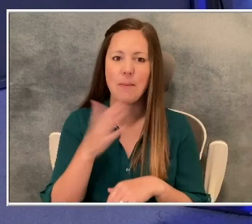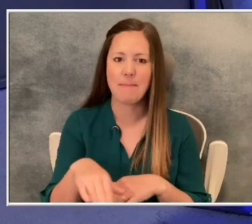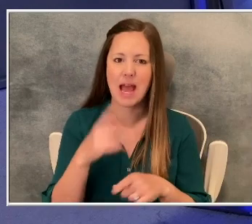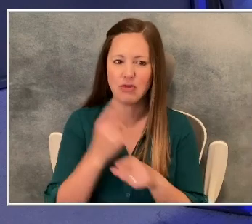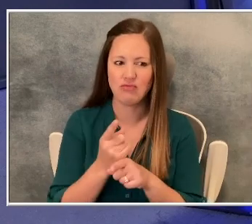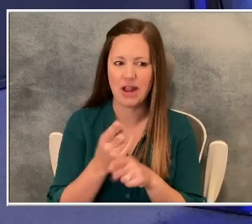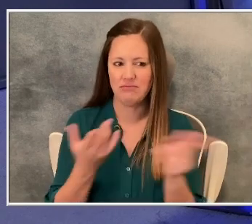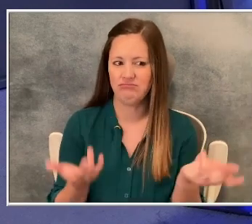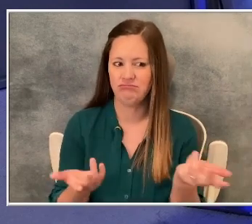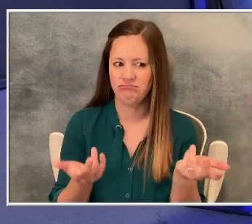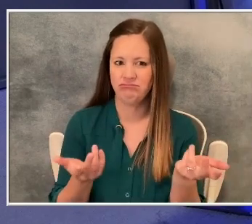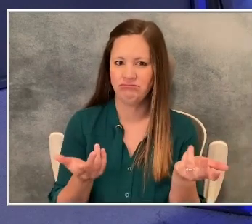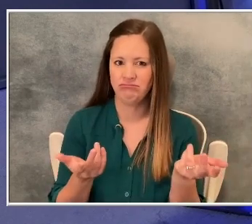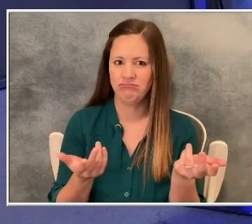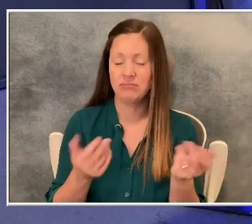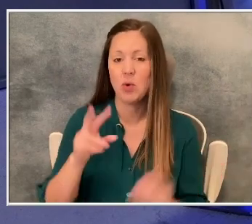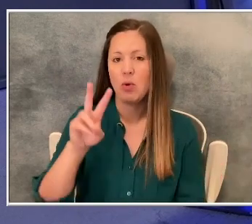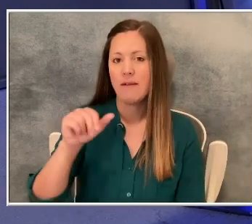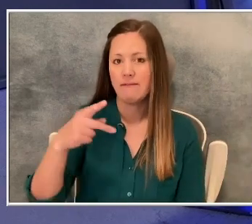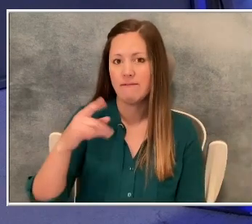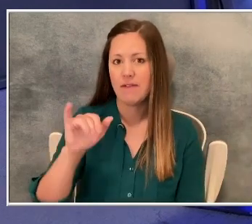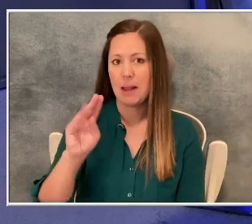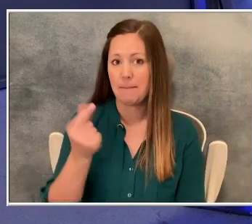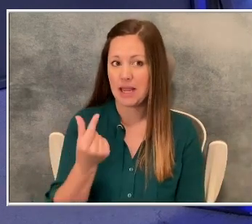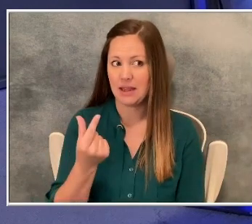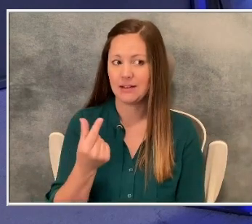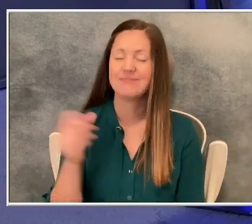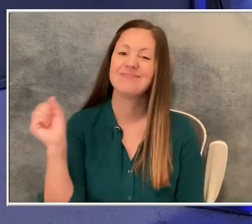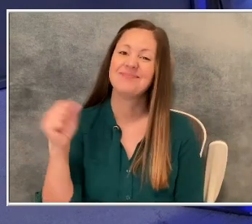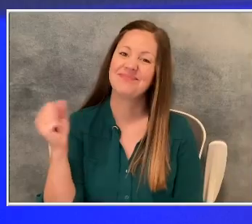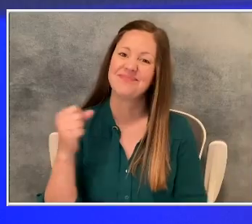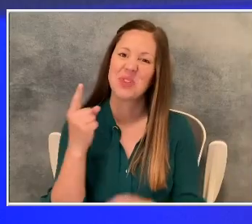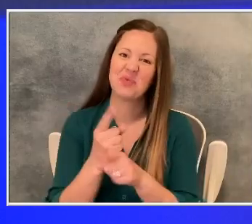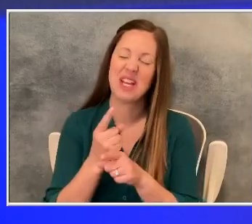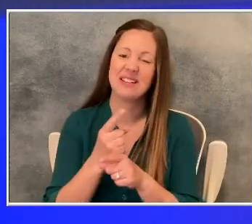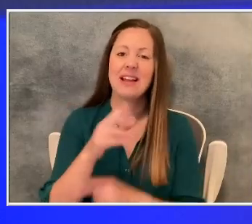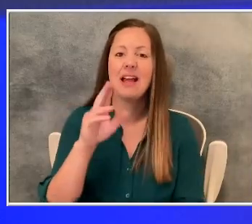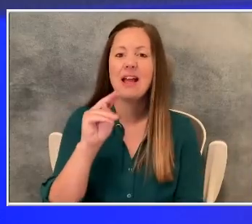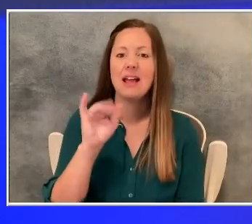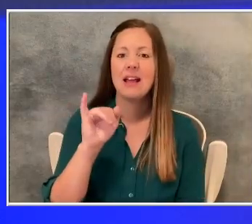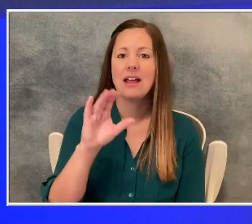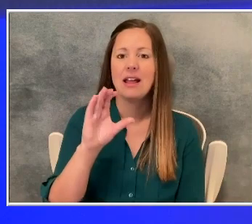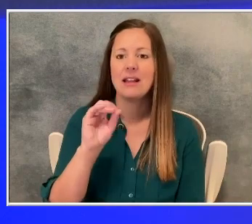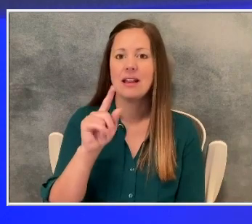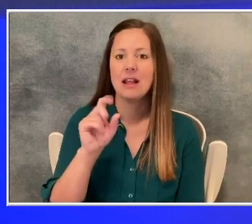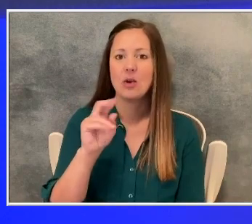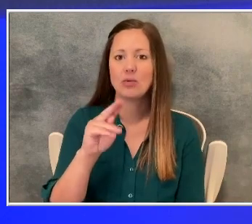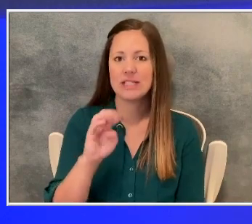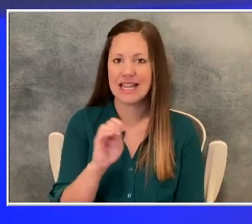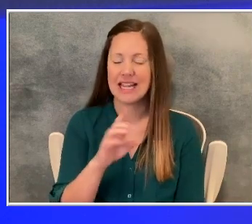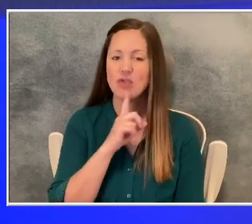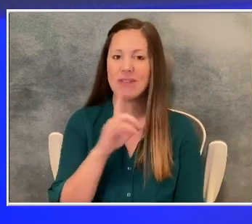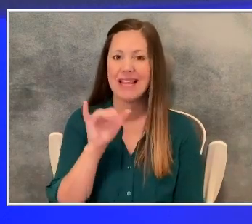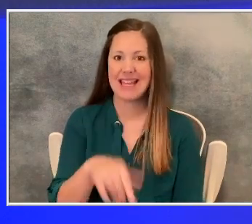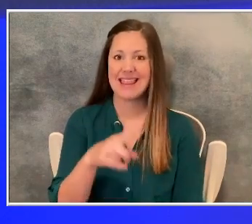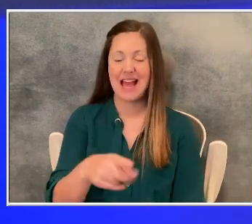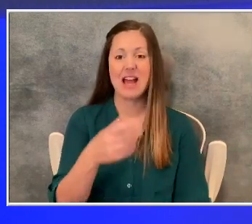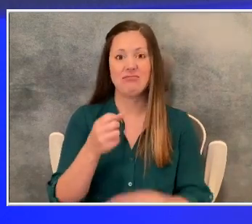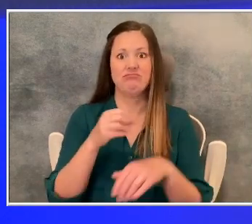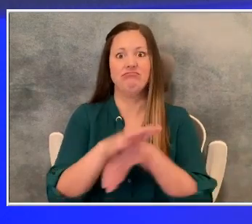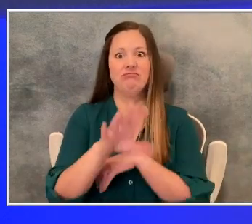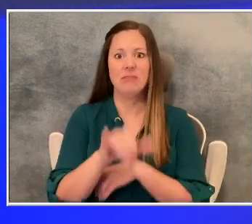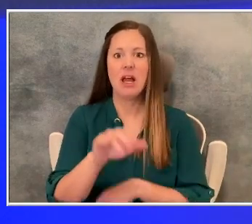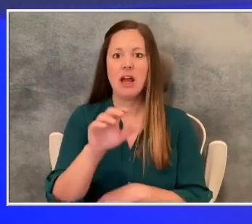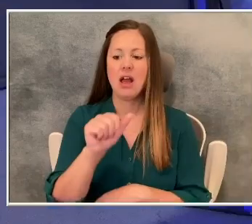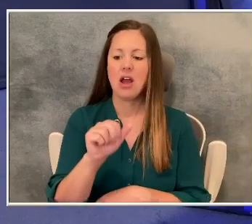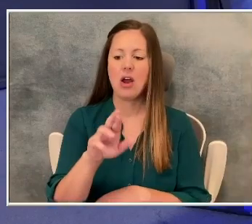is bad too, huh? Yeah. It all kind of contributes. Unfortunately, nicotine itself is pro-inflammatory and contributes to arterial blockage formation and